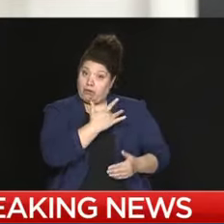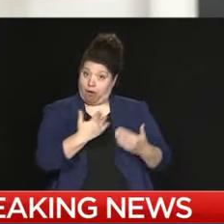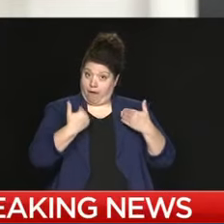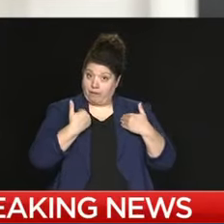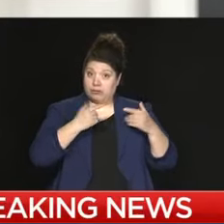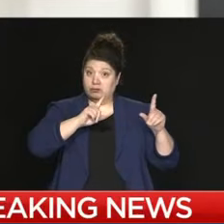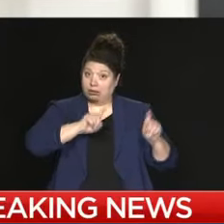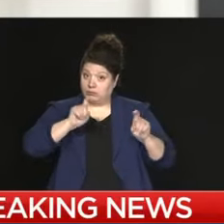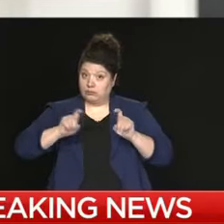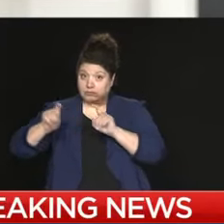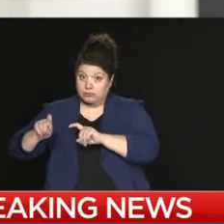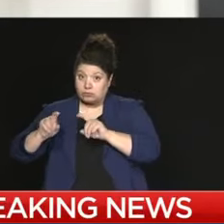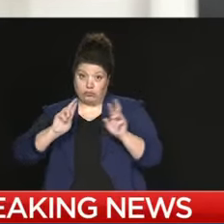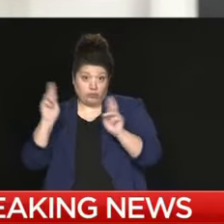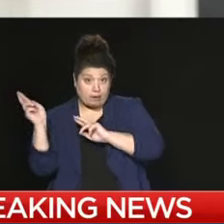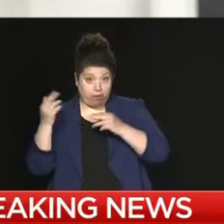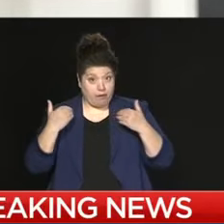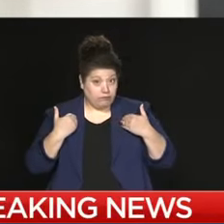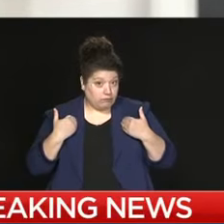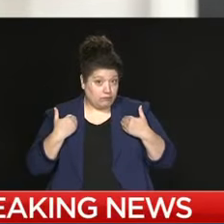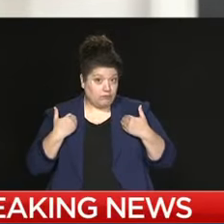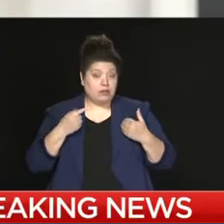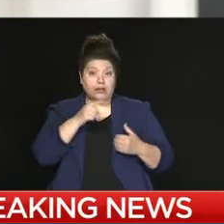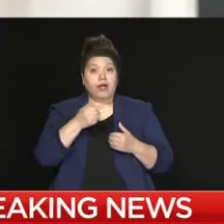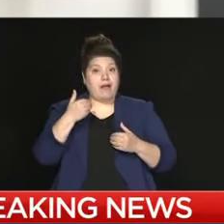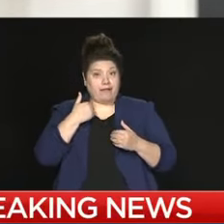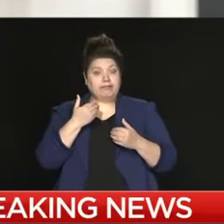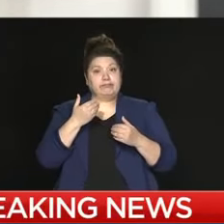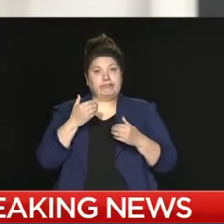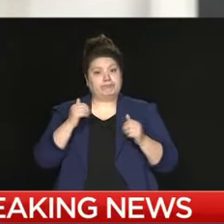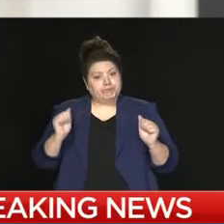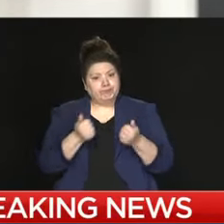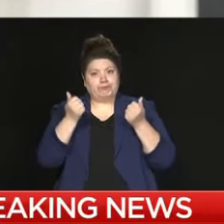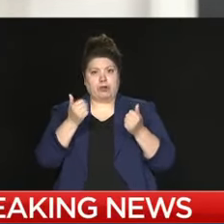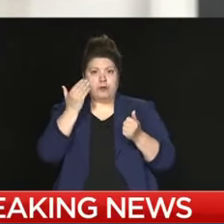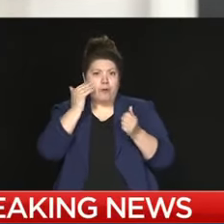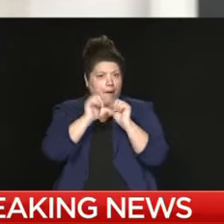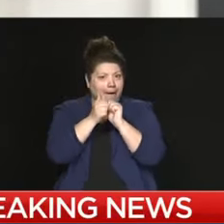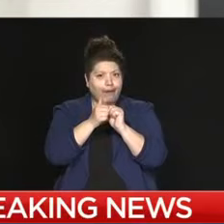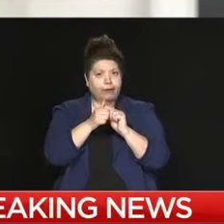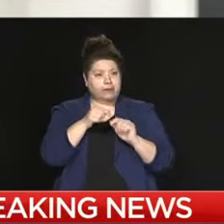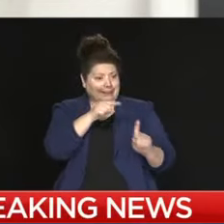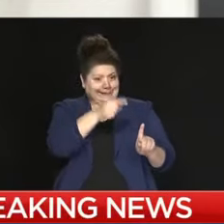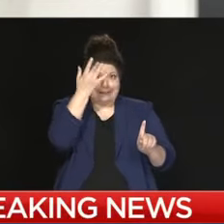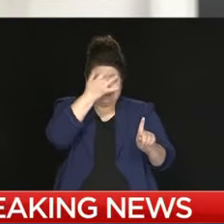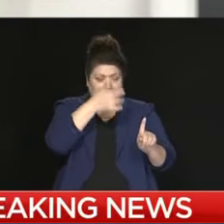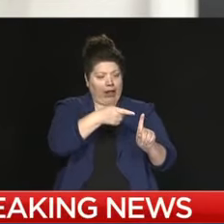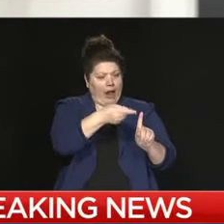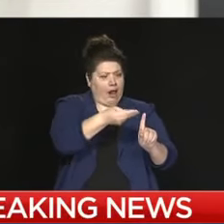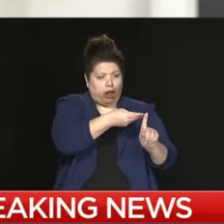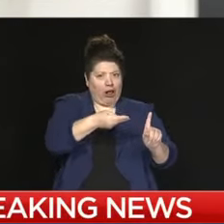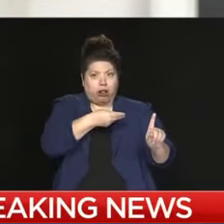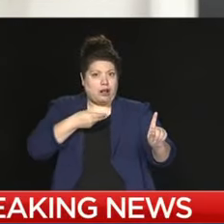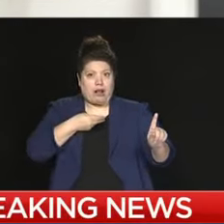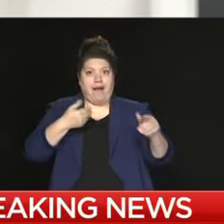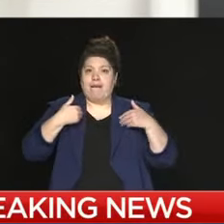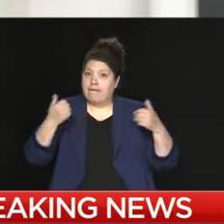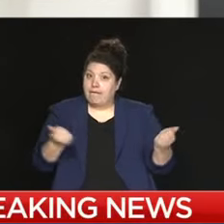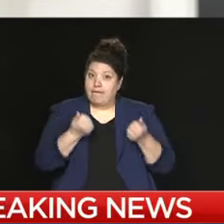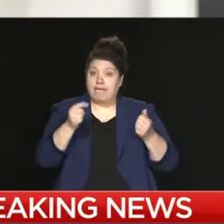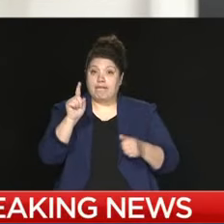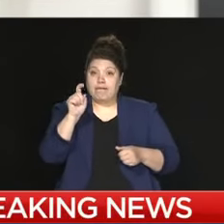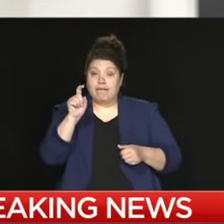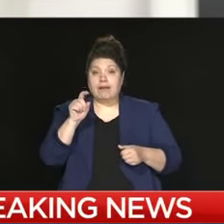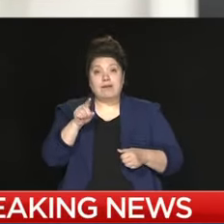of testing across the province and contact tracing, but other things like ensuring workplace safety. If people work